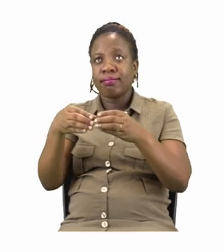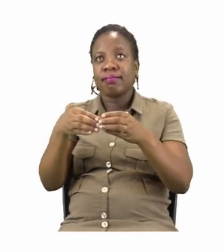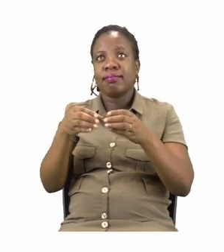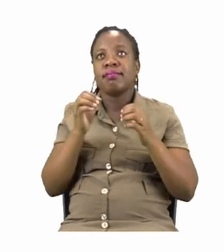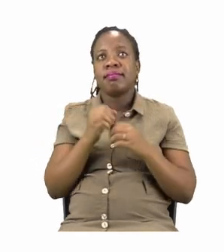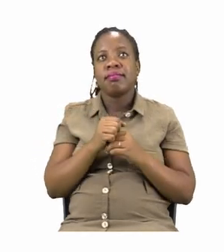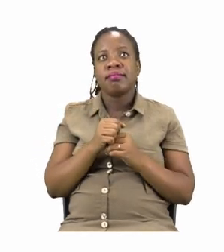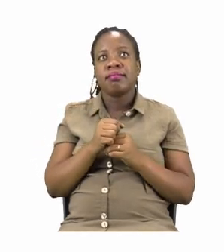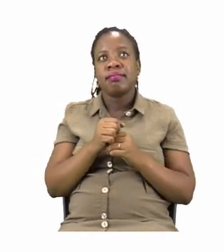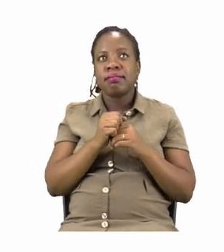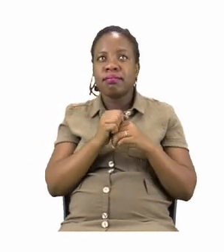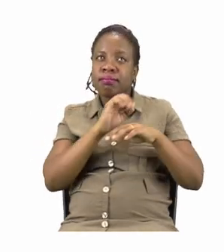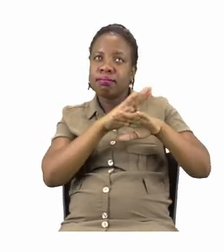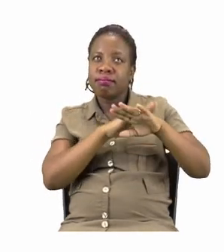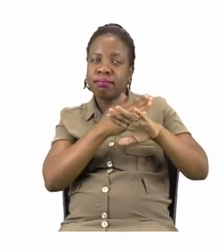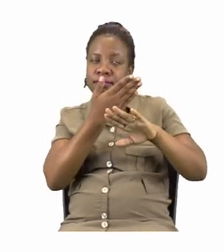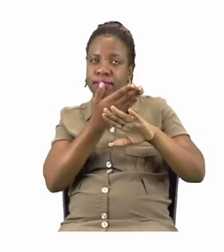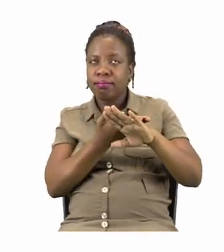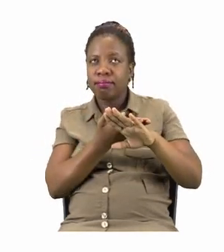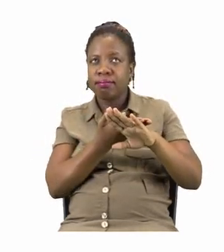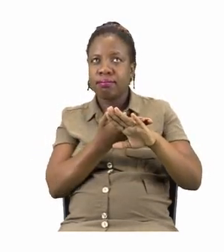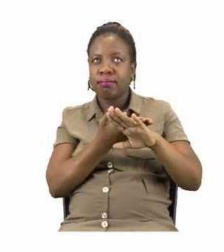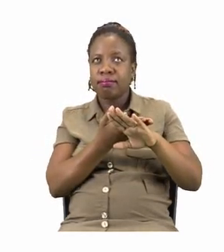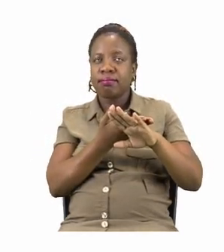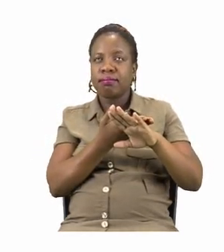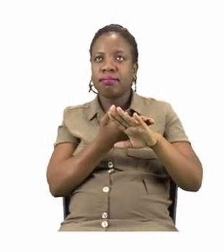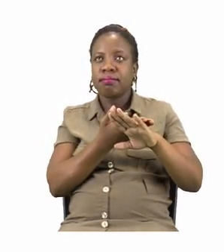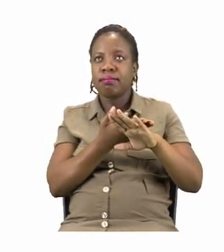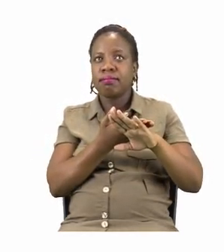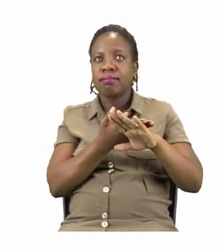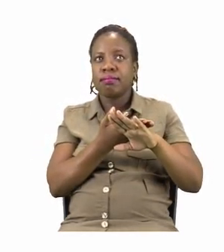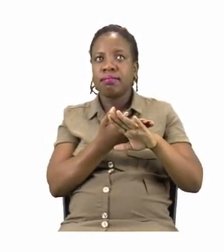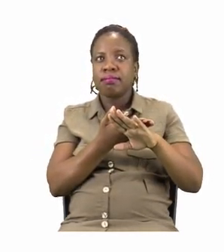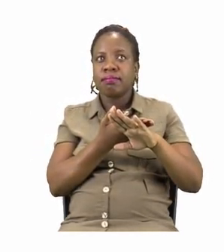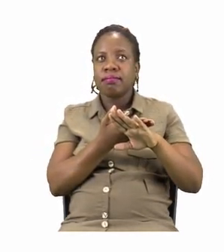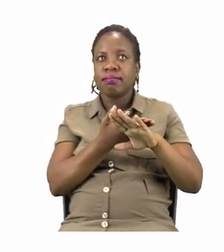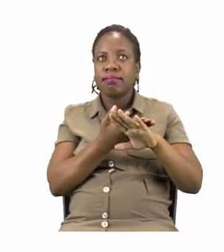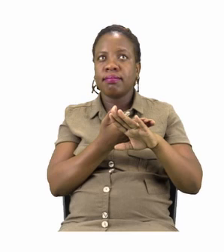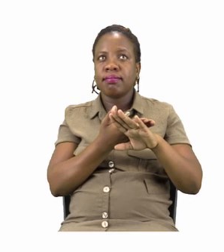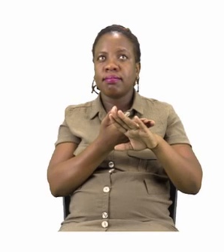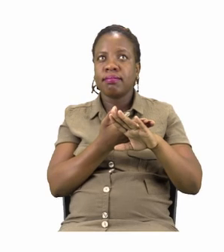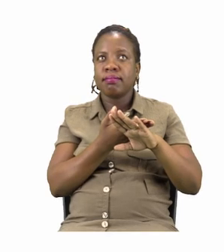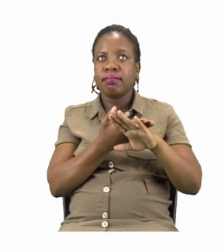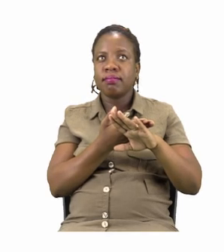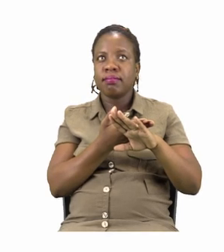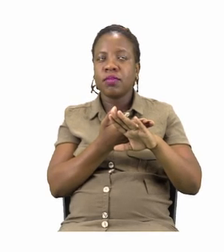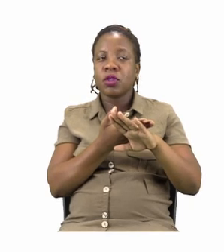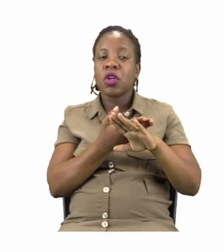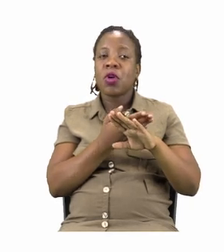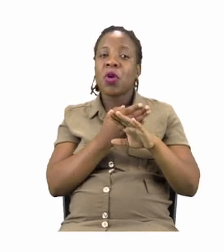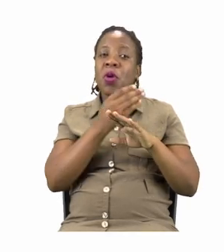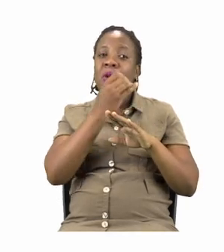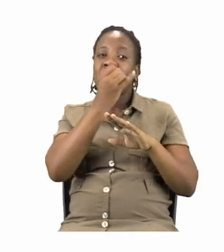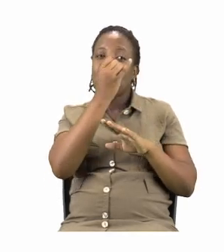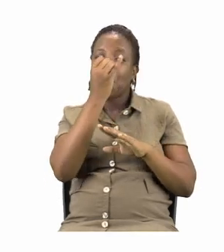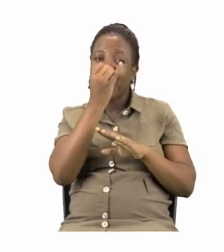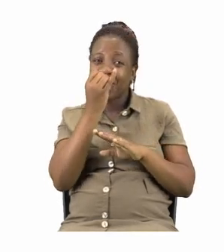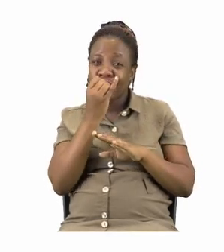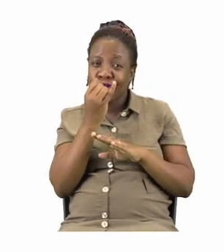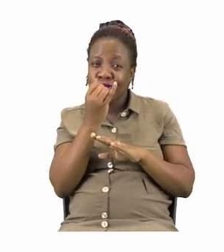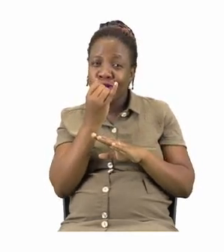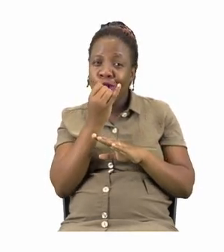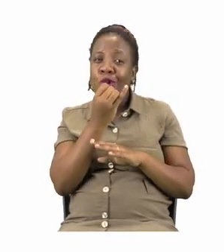the first example. Now there it says you have to draw 2 groups of